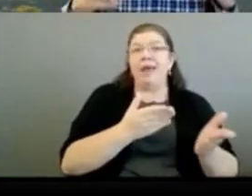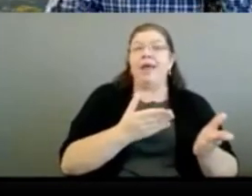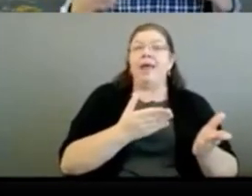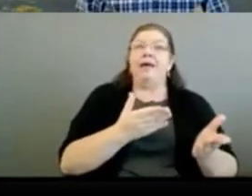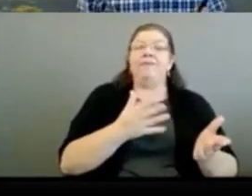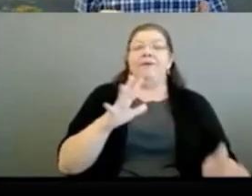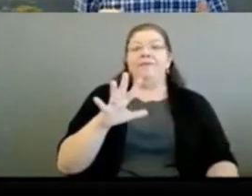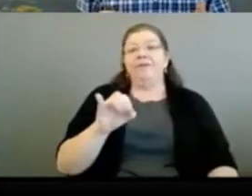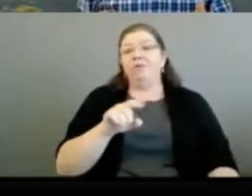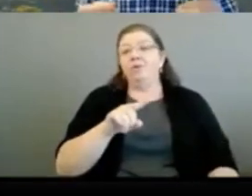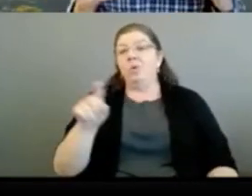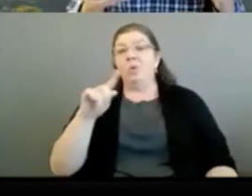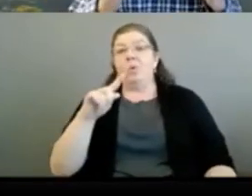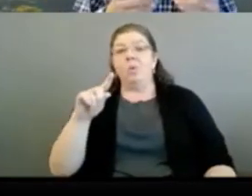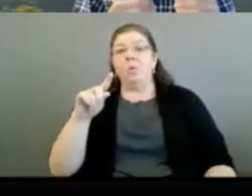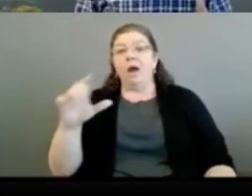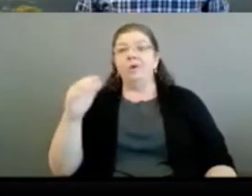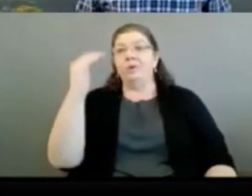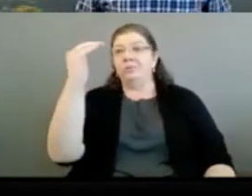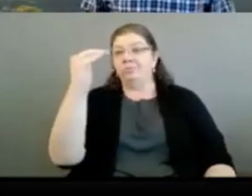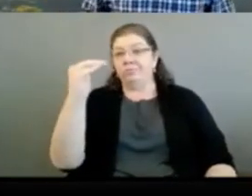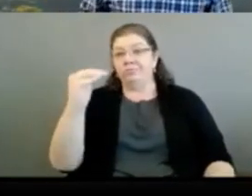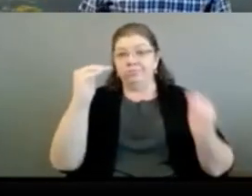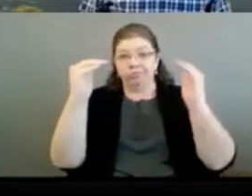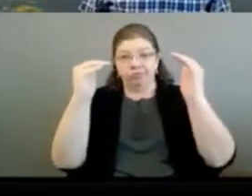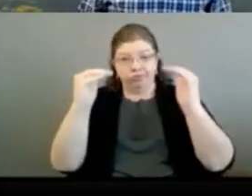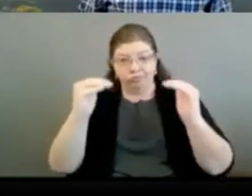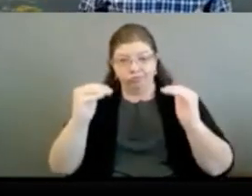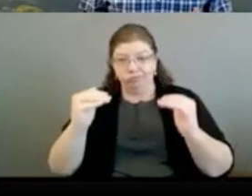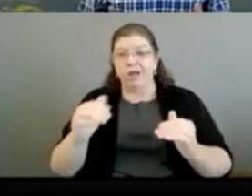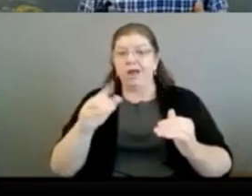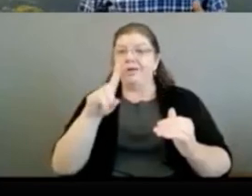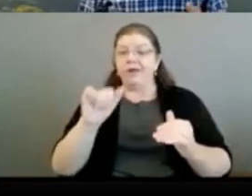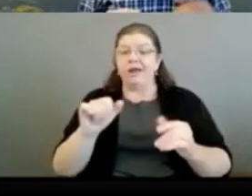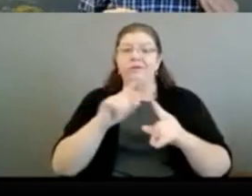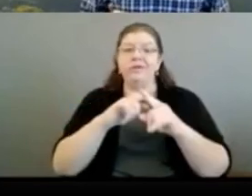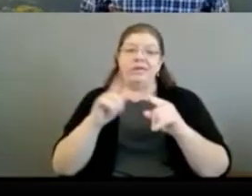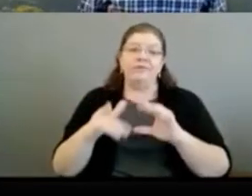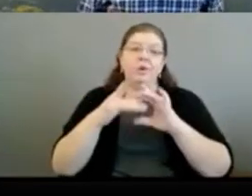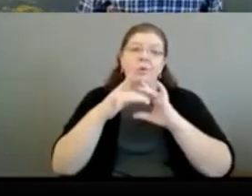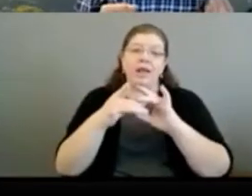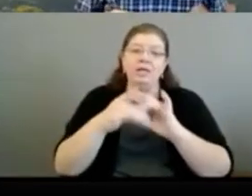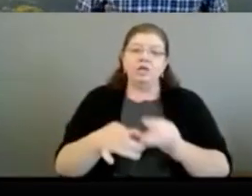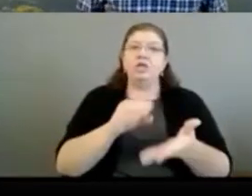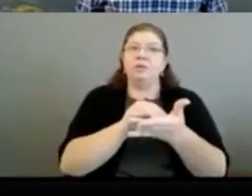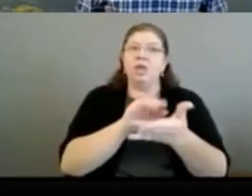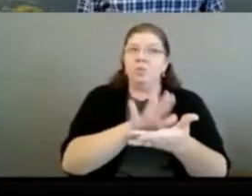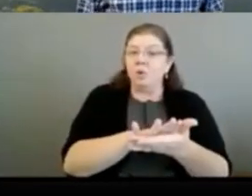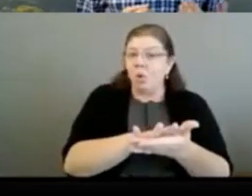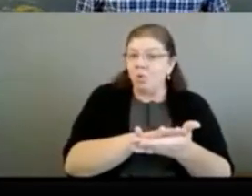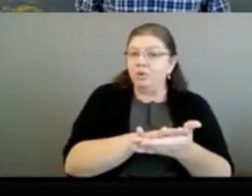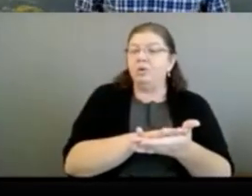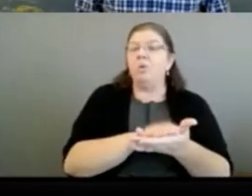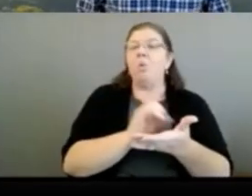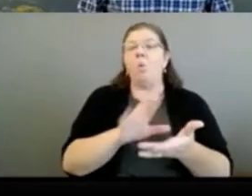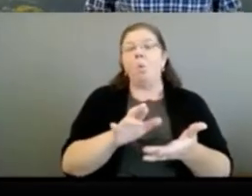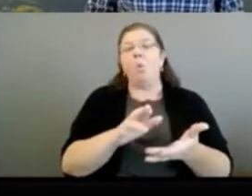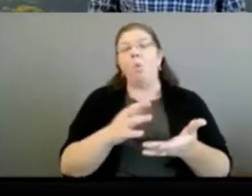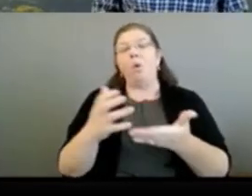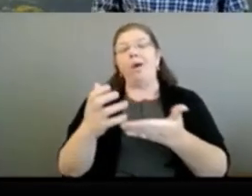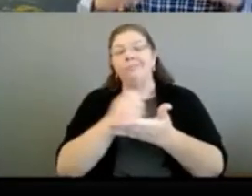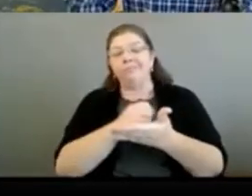50, 100 rows of data for all of those relationships that you recorded or inferred from your